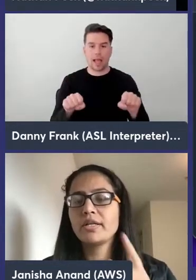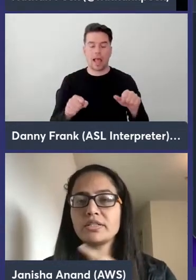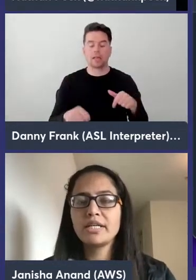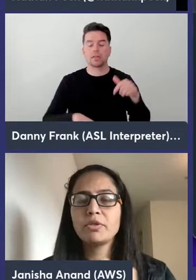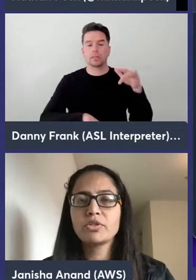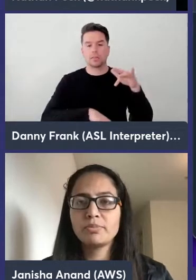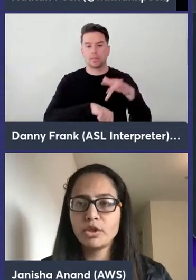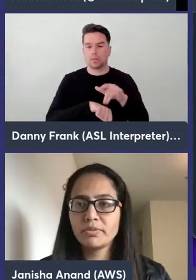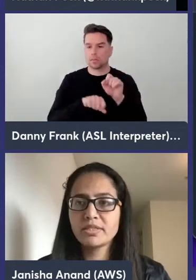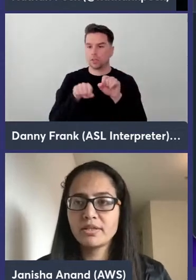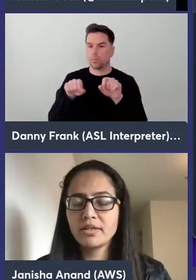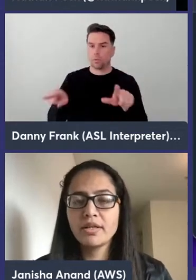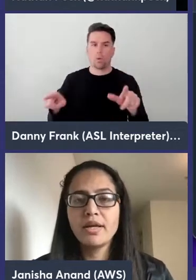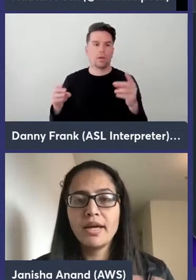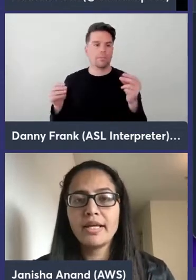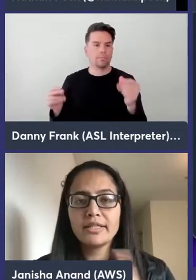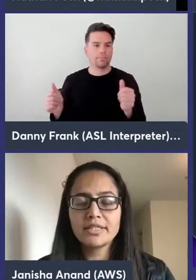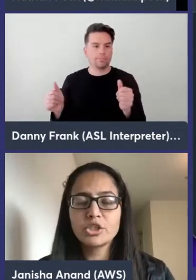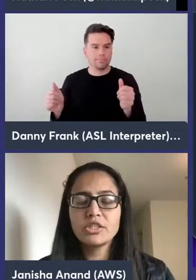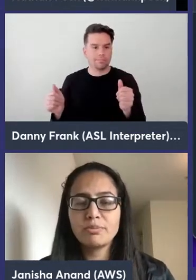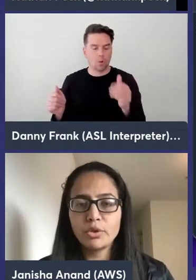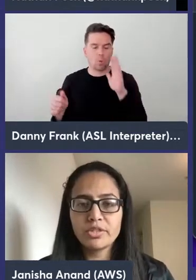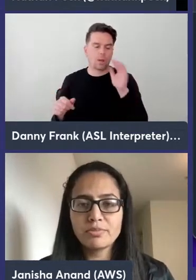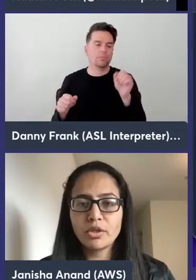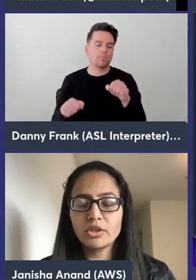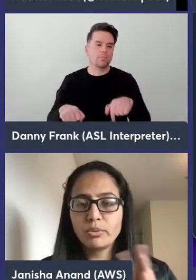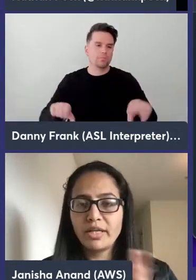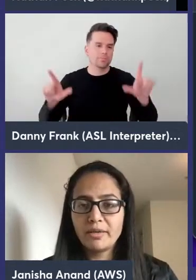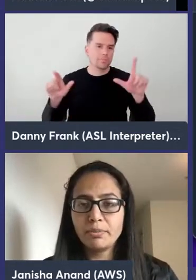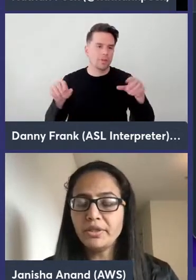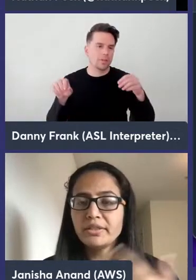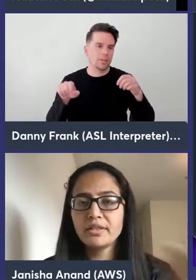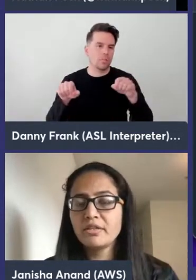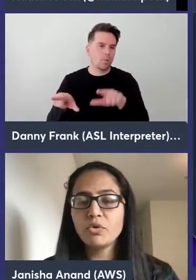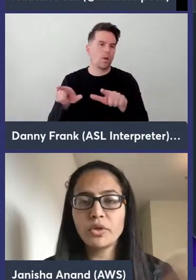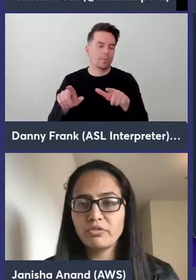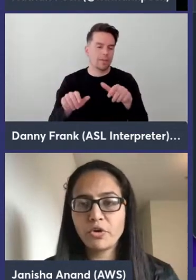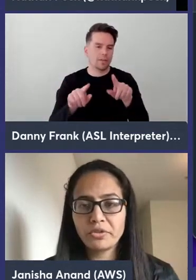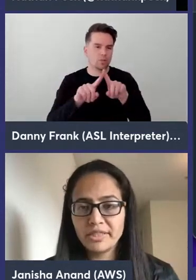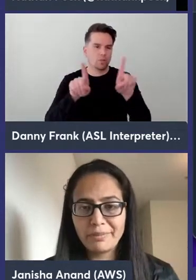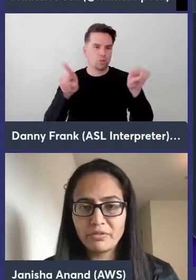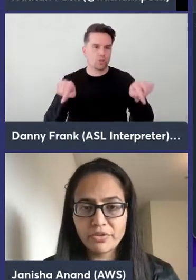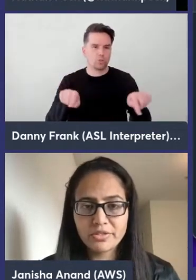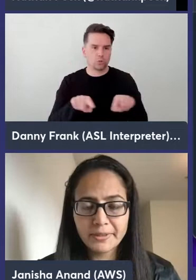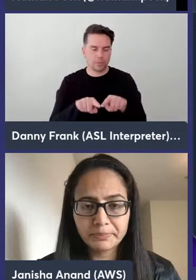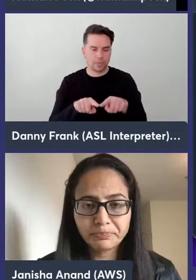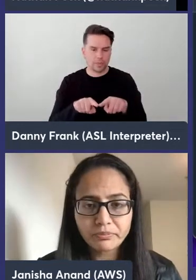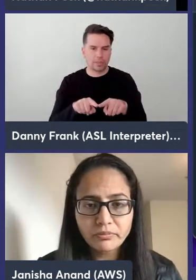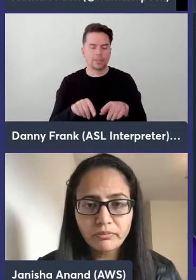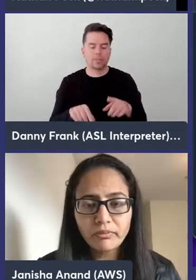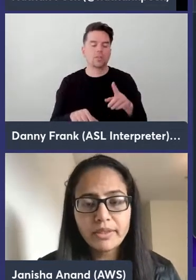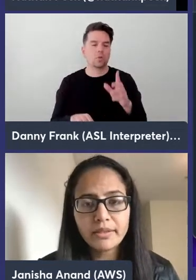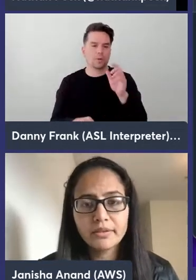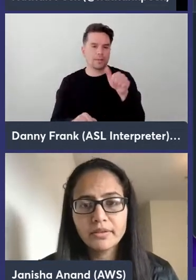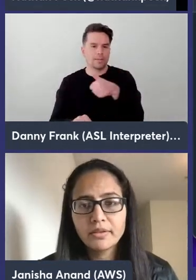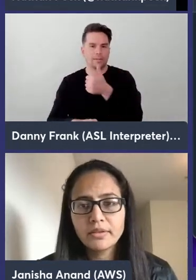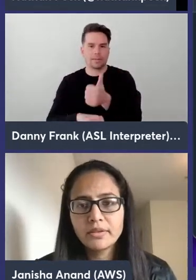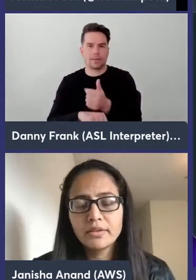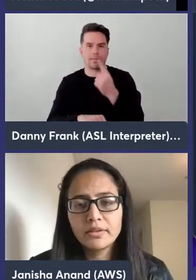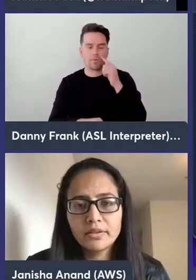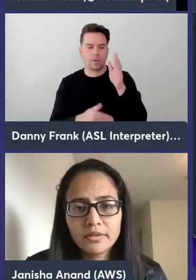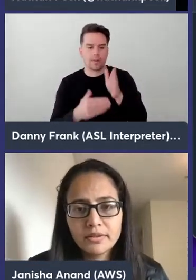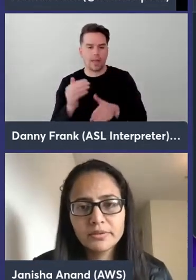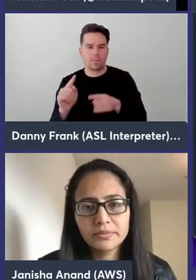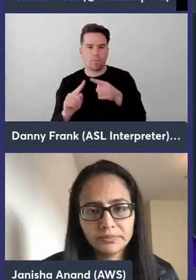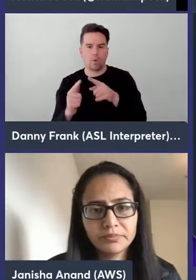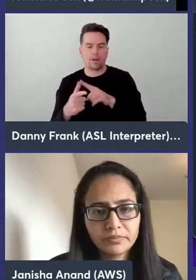and it'll take me to the deployment screen. And I can essentially deploy this model to an endpoint and then invoke it for real-time inferencing. So for these different